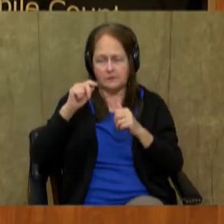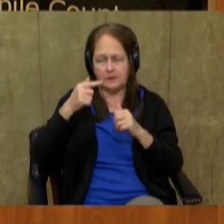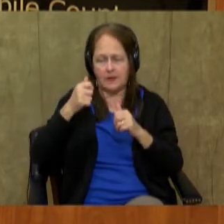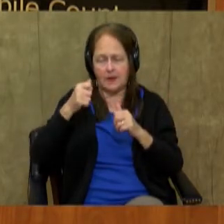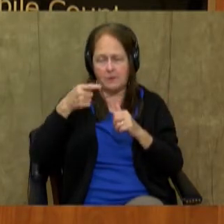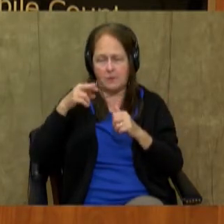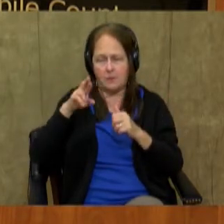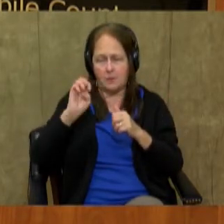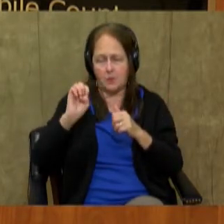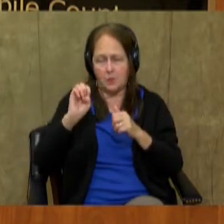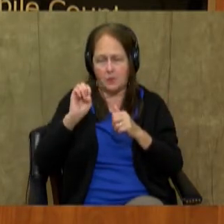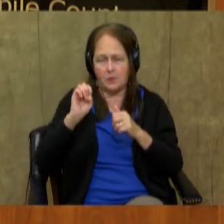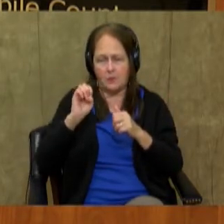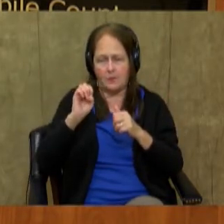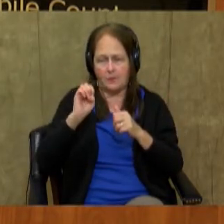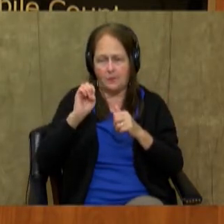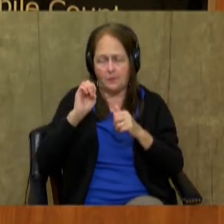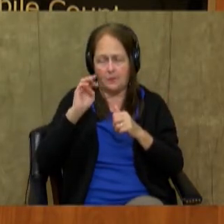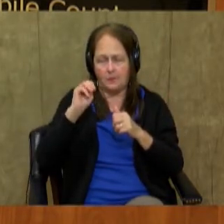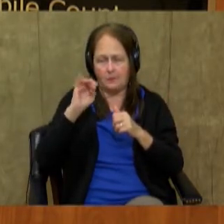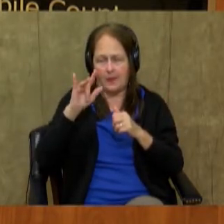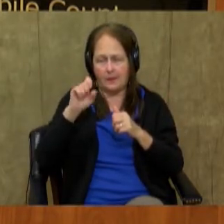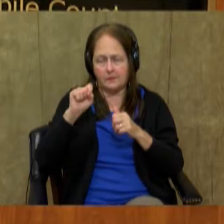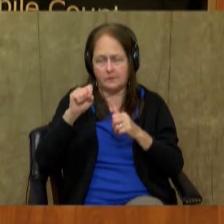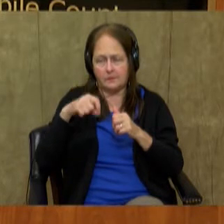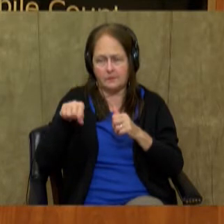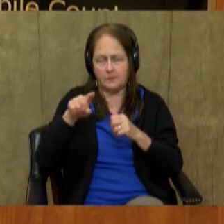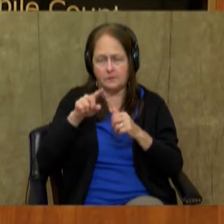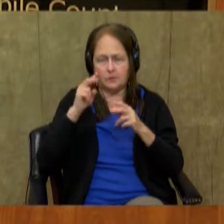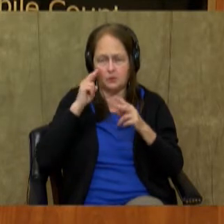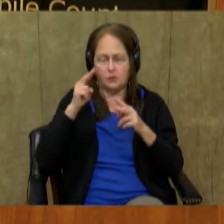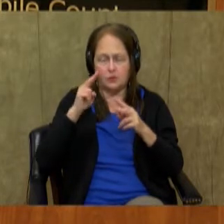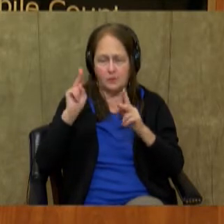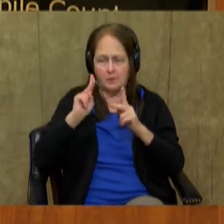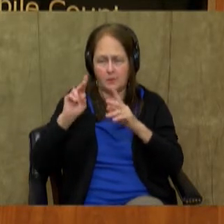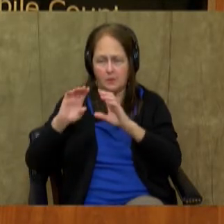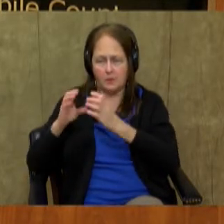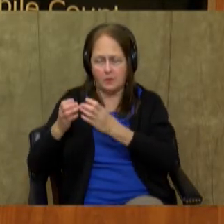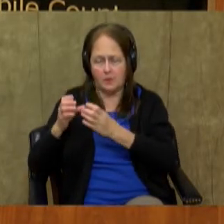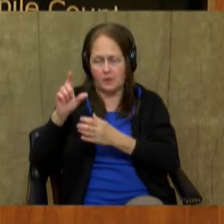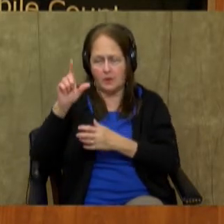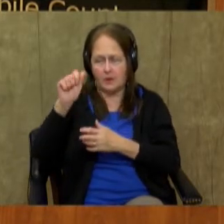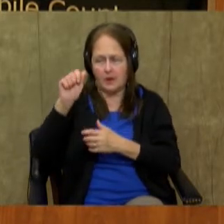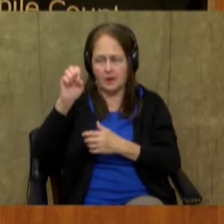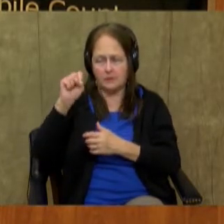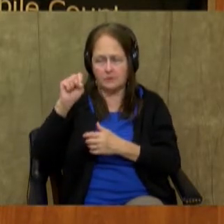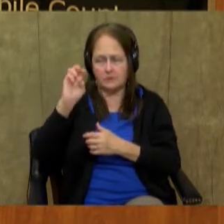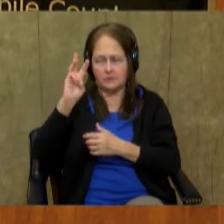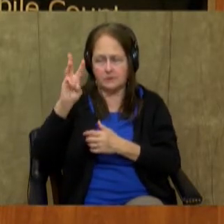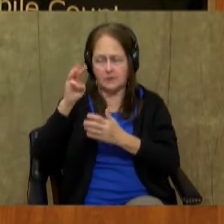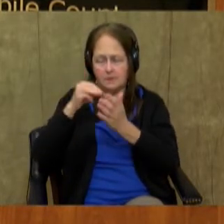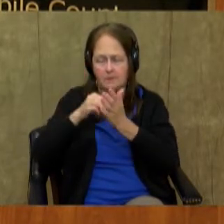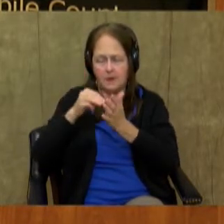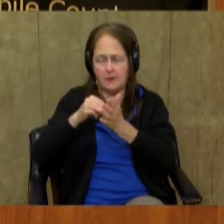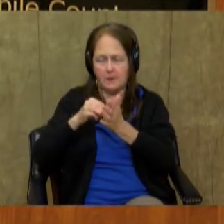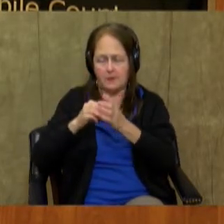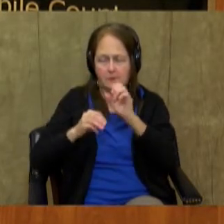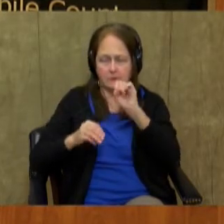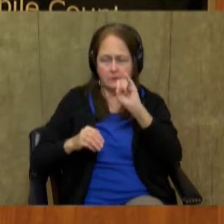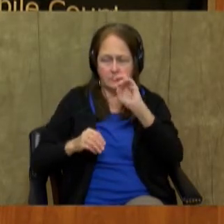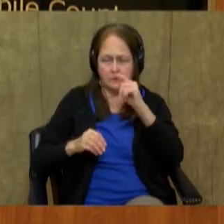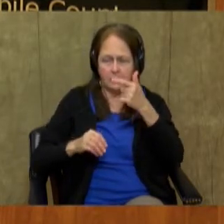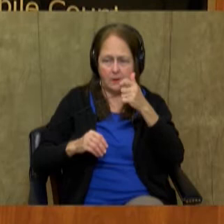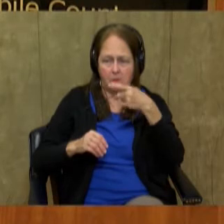to 265 miles. Look at their population. So Laos has over 6 million people,